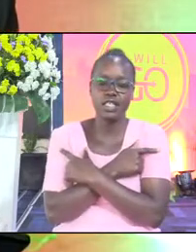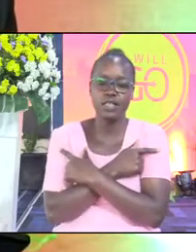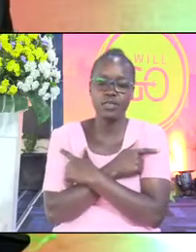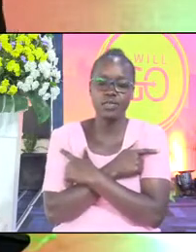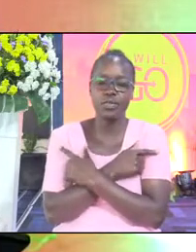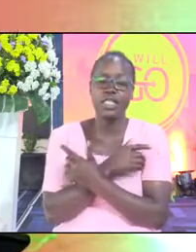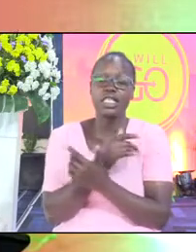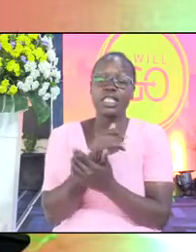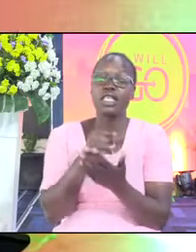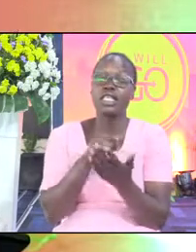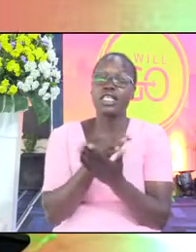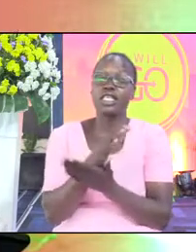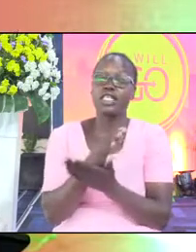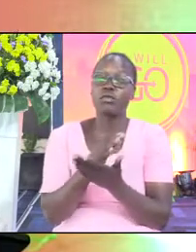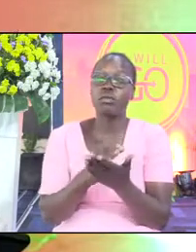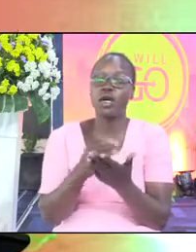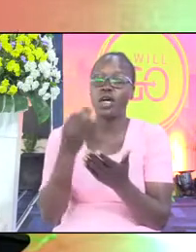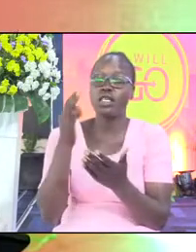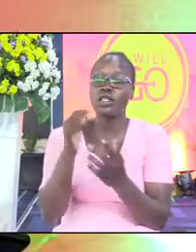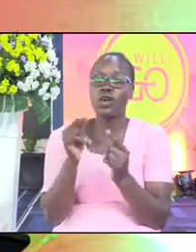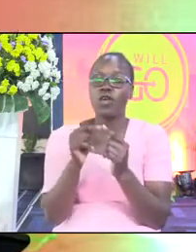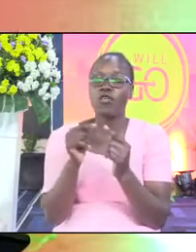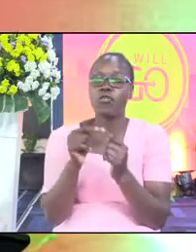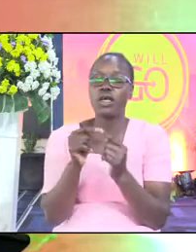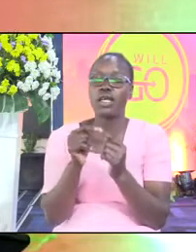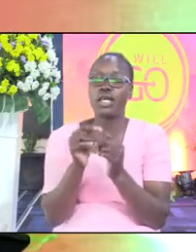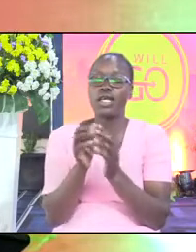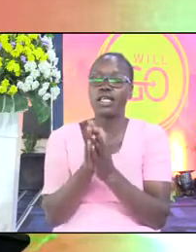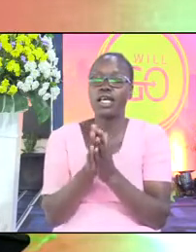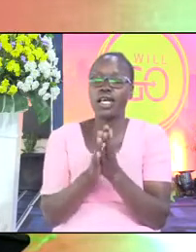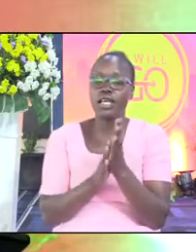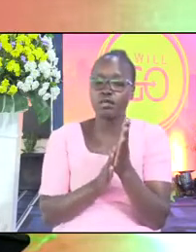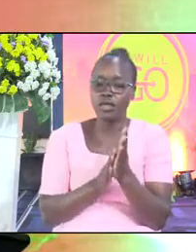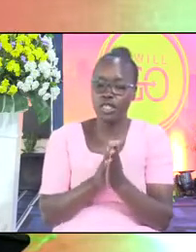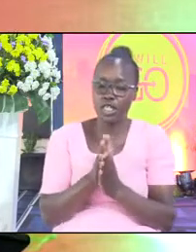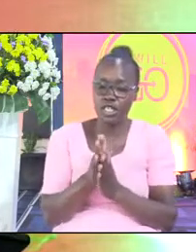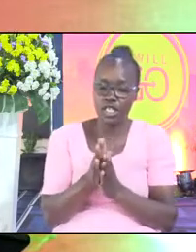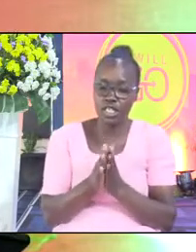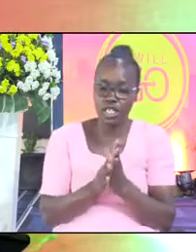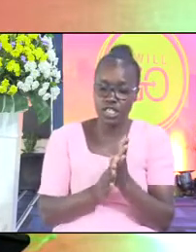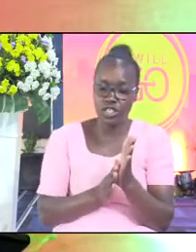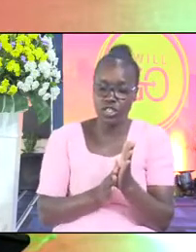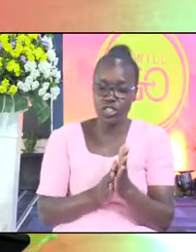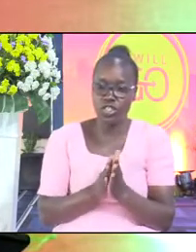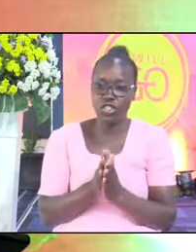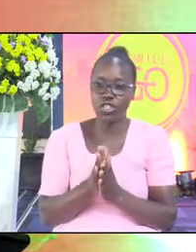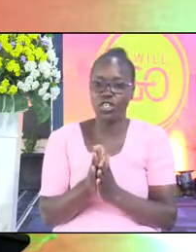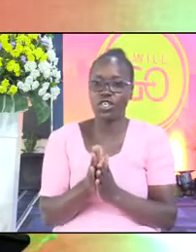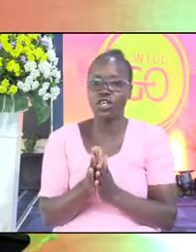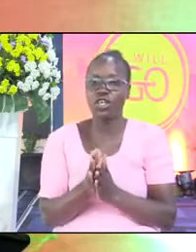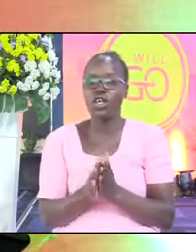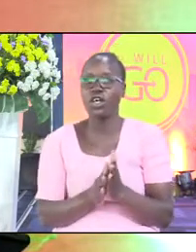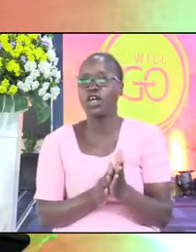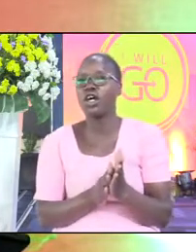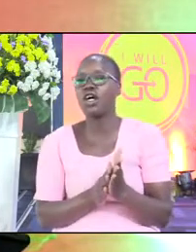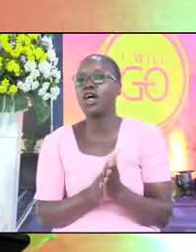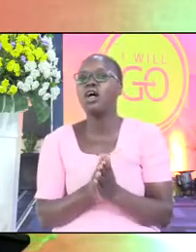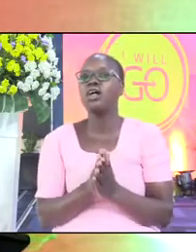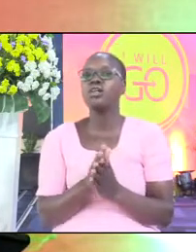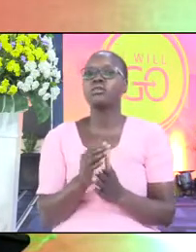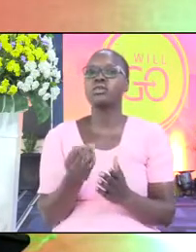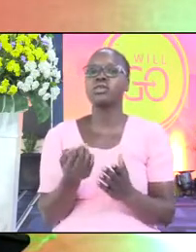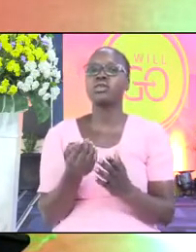lovingly it's part of pain and pleasure.